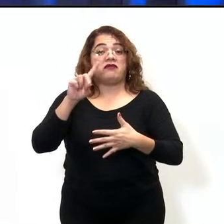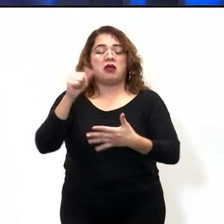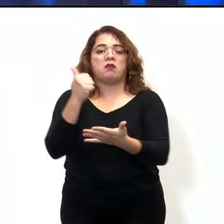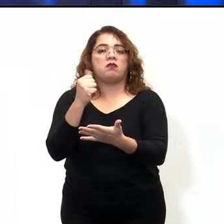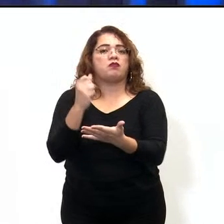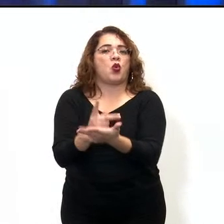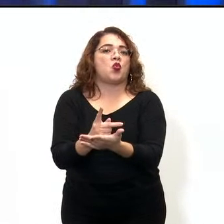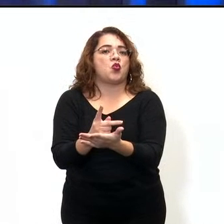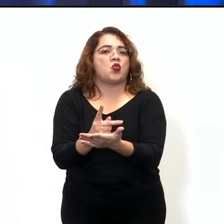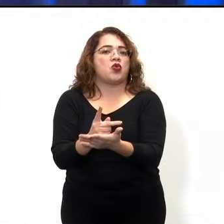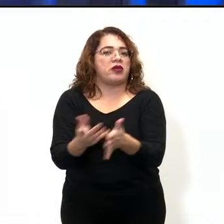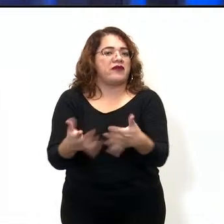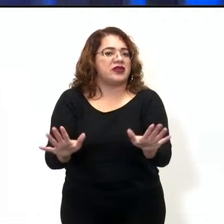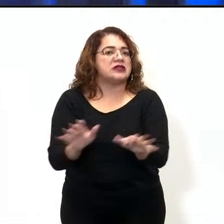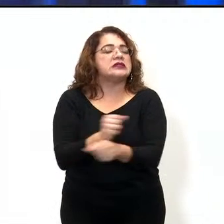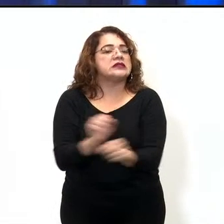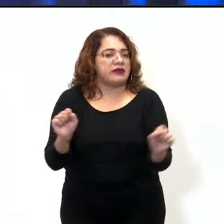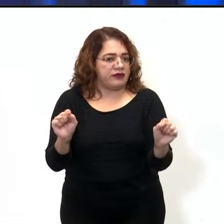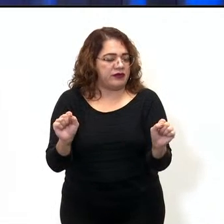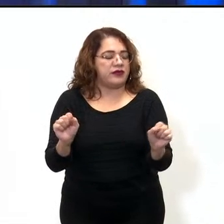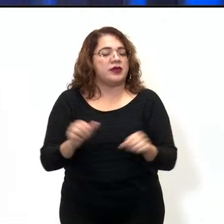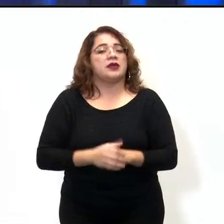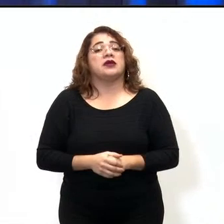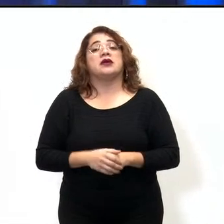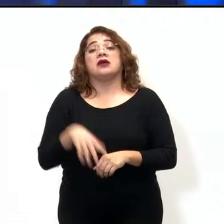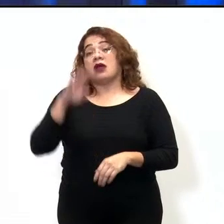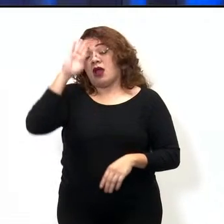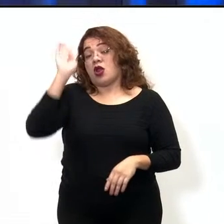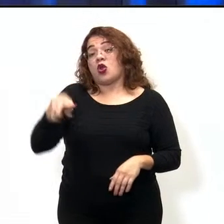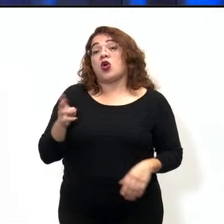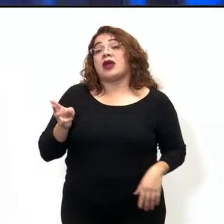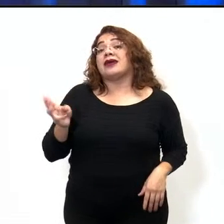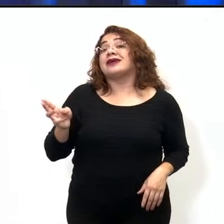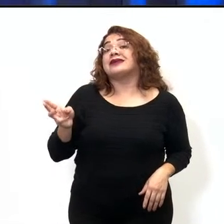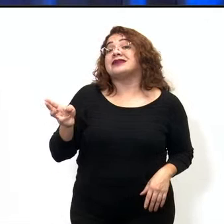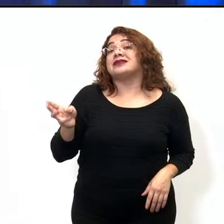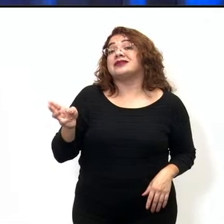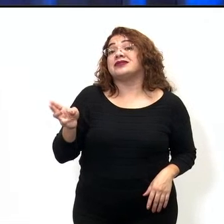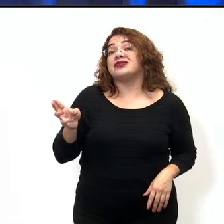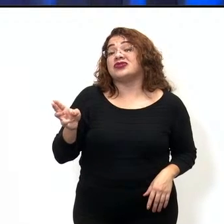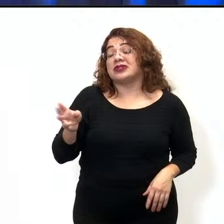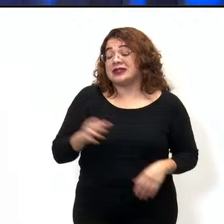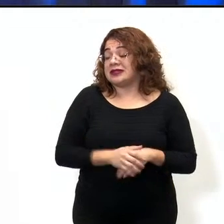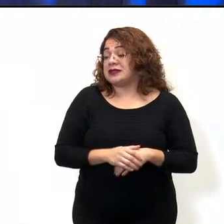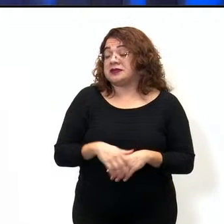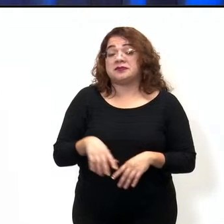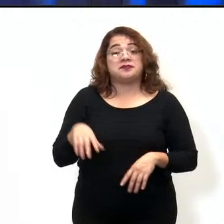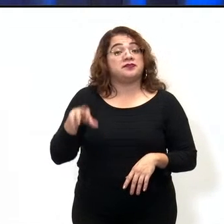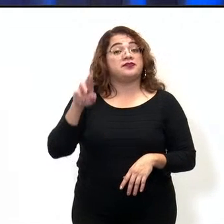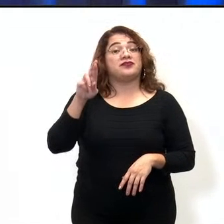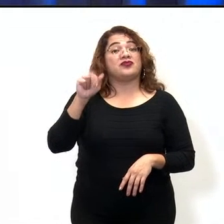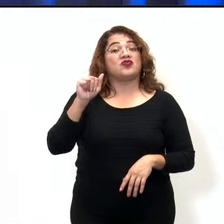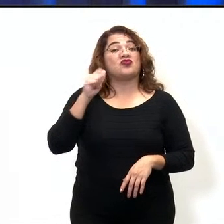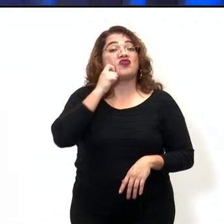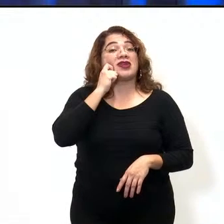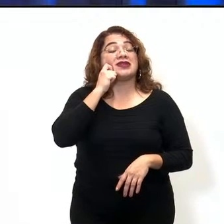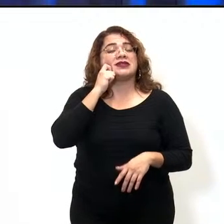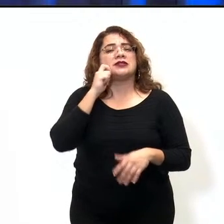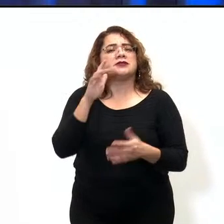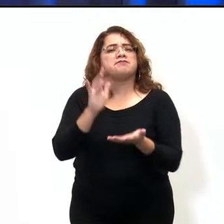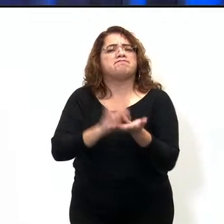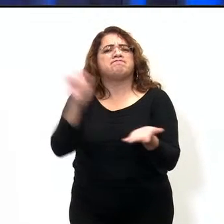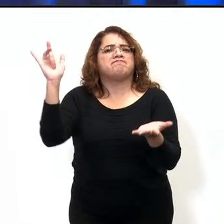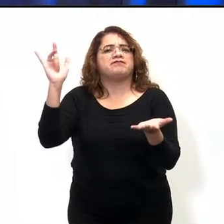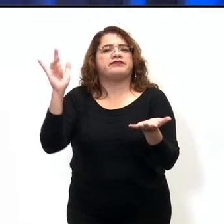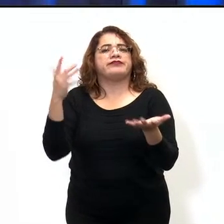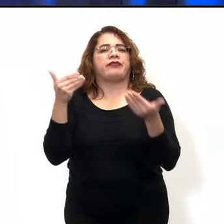they've determined it to be safe. I do understand that there is a history. There's a history of racial abuse in our scientific community.